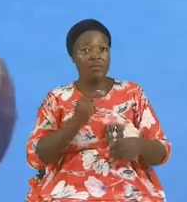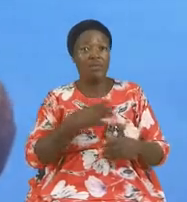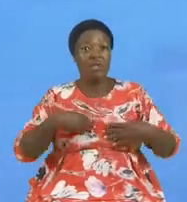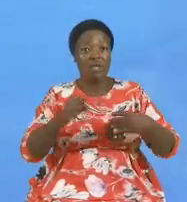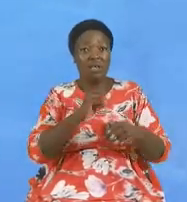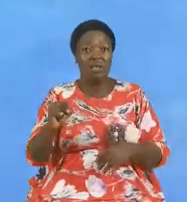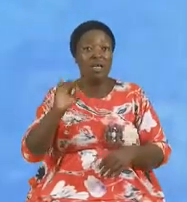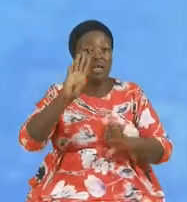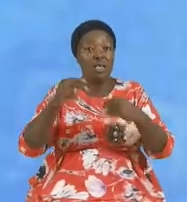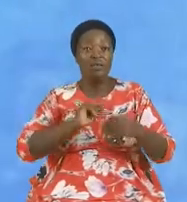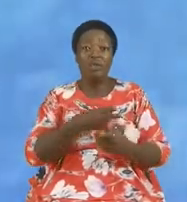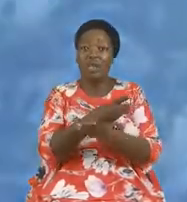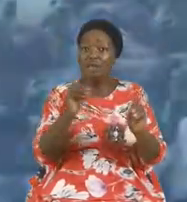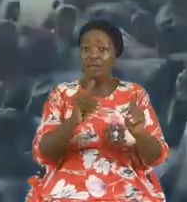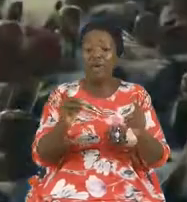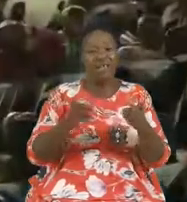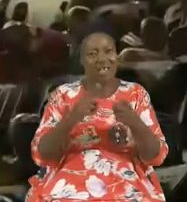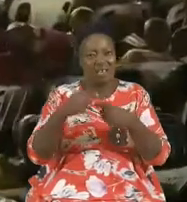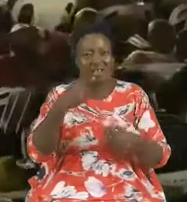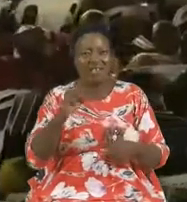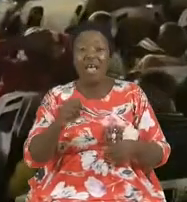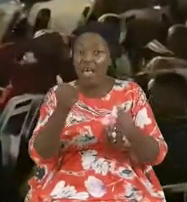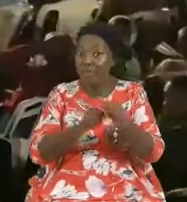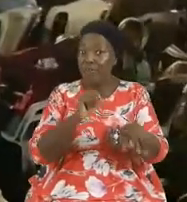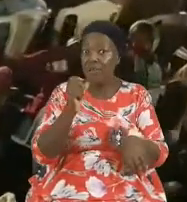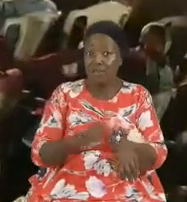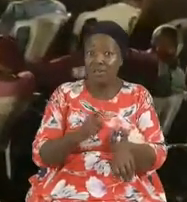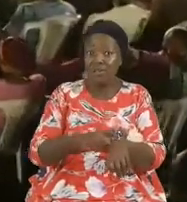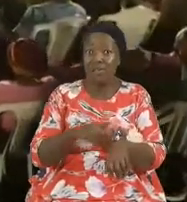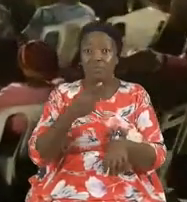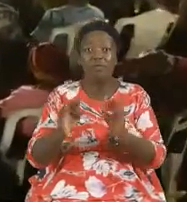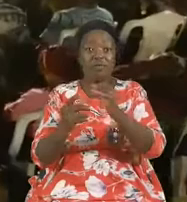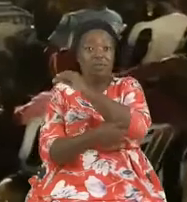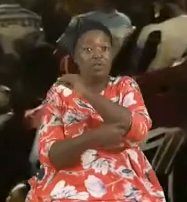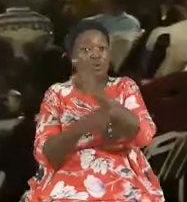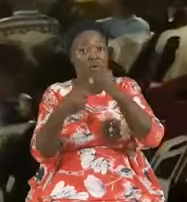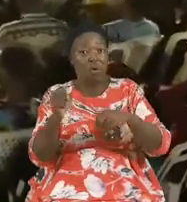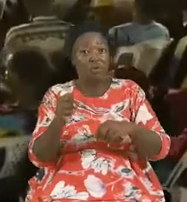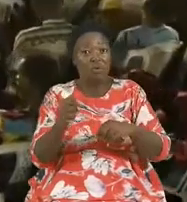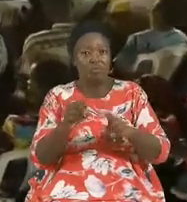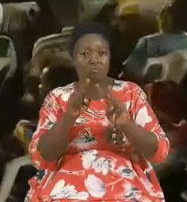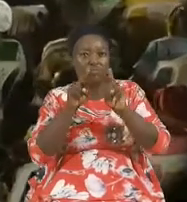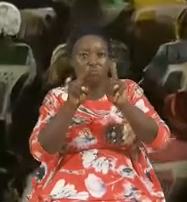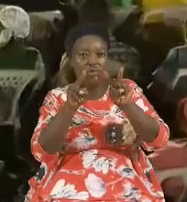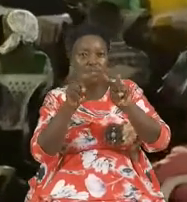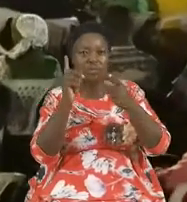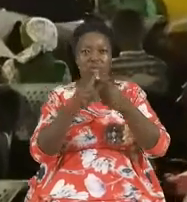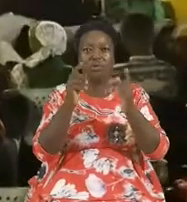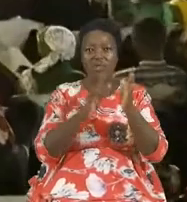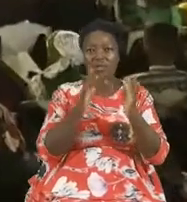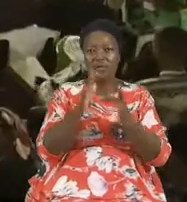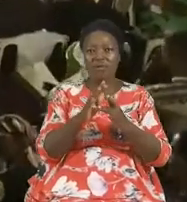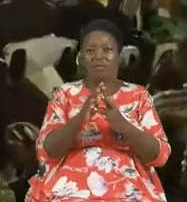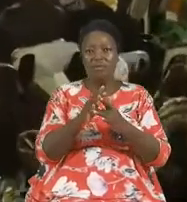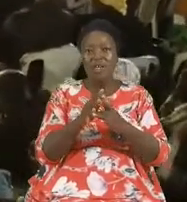the salvation. He gave us the healing. He gave us the deliverance. And he says, every time if